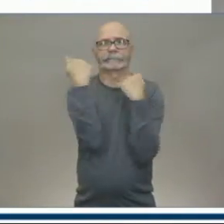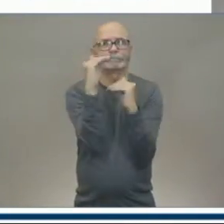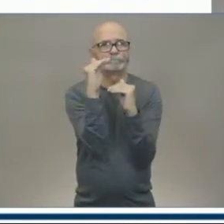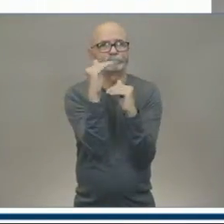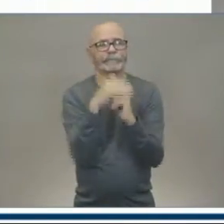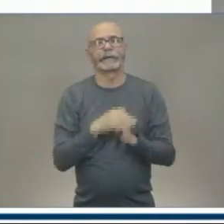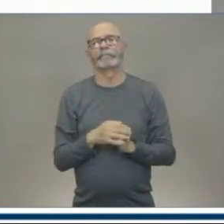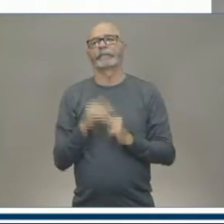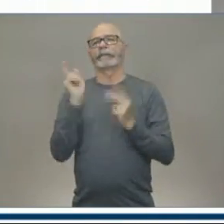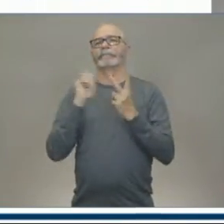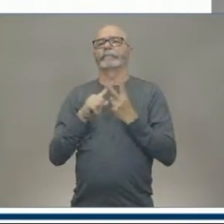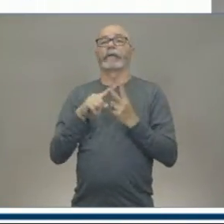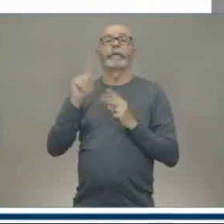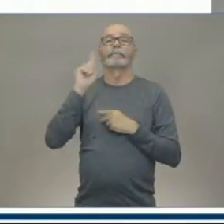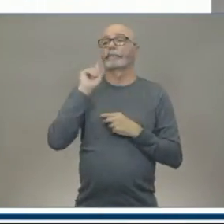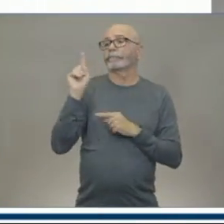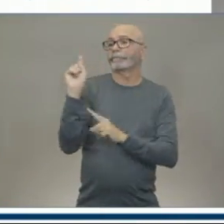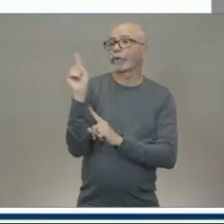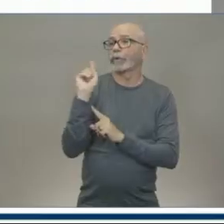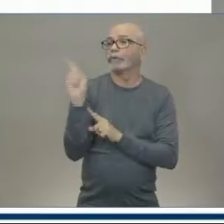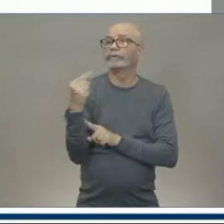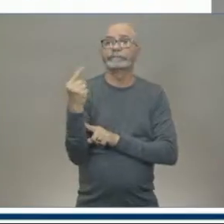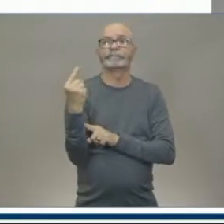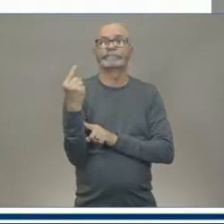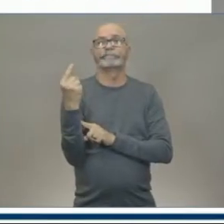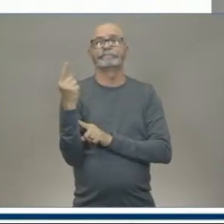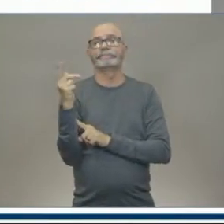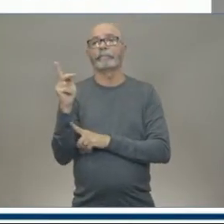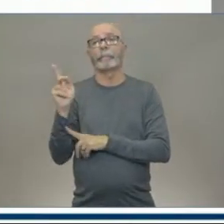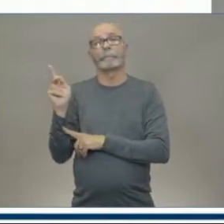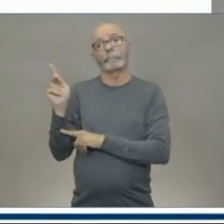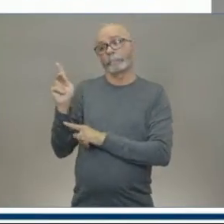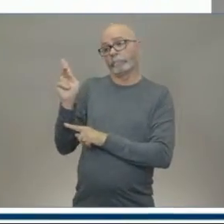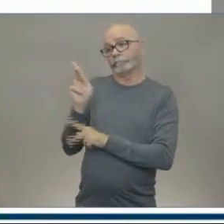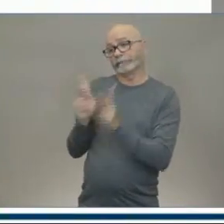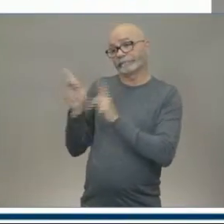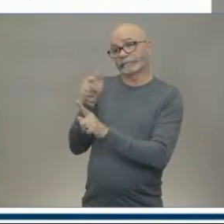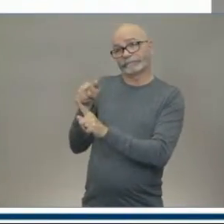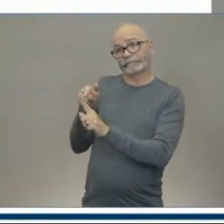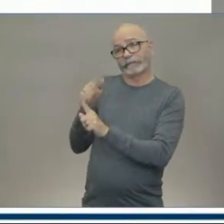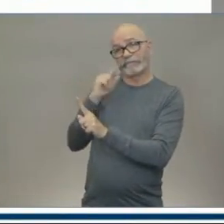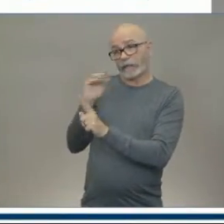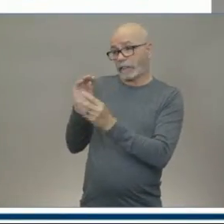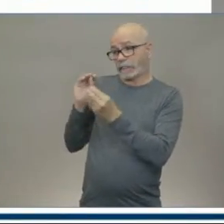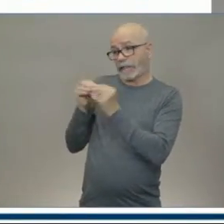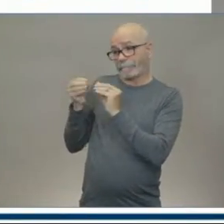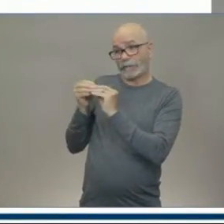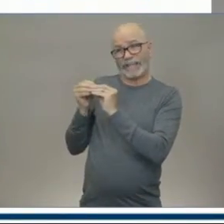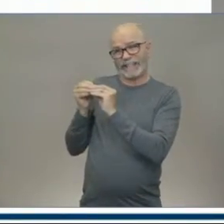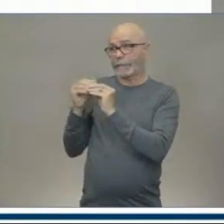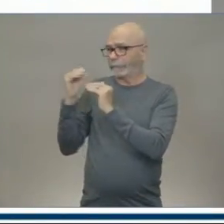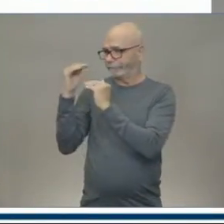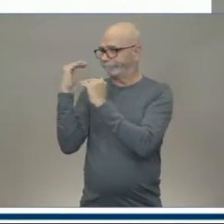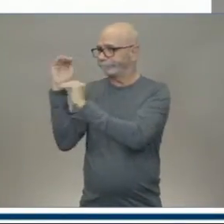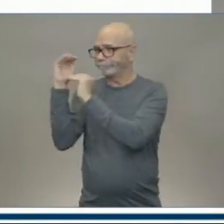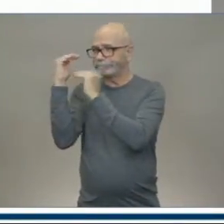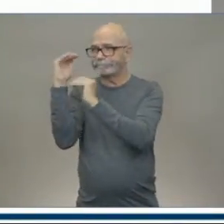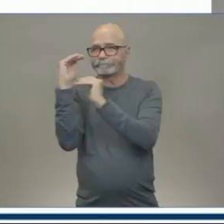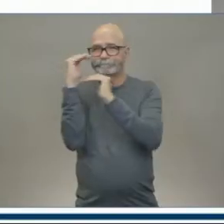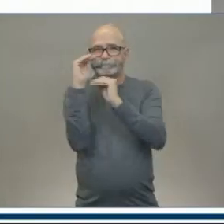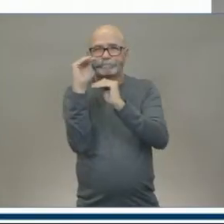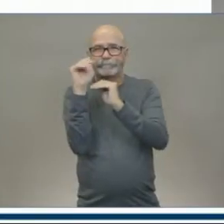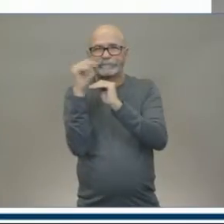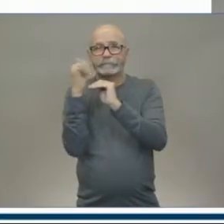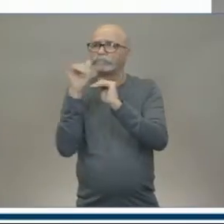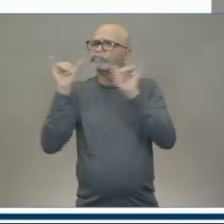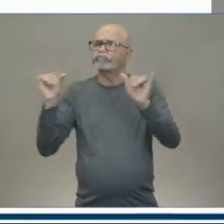can only let the number of people in that into their establishment which that they could, and still have people physically distanced. So